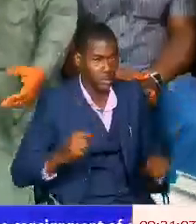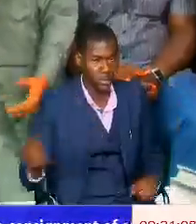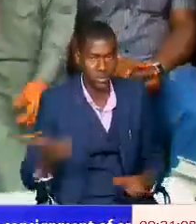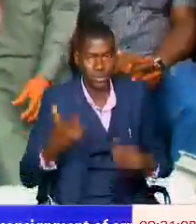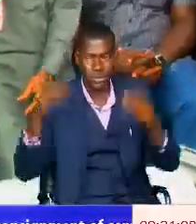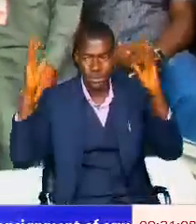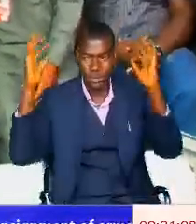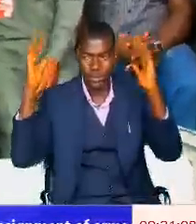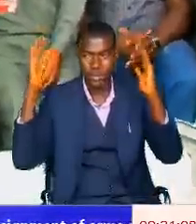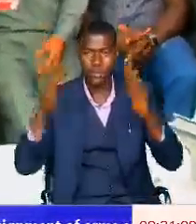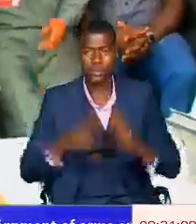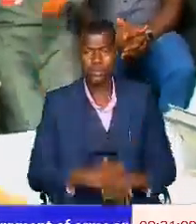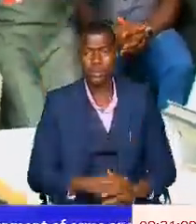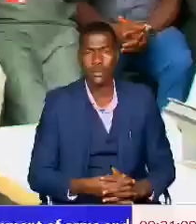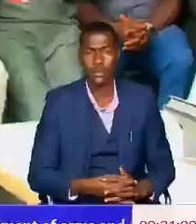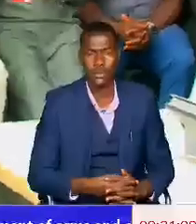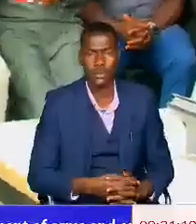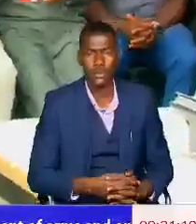So